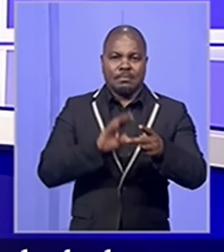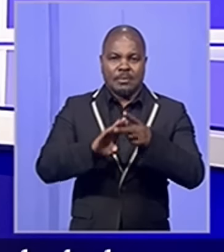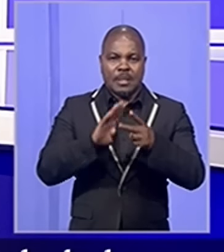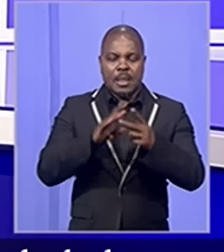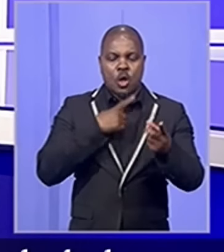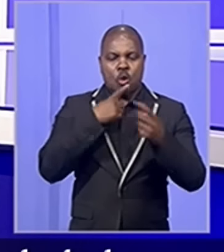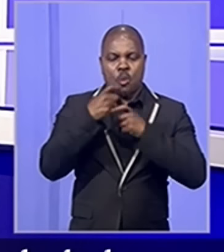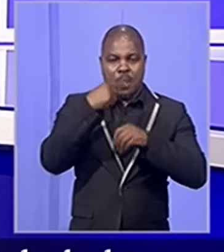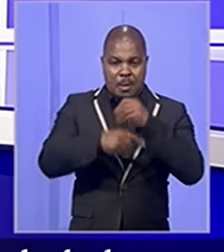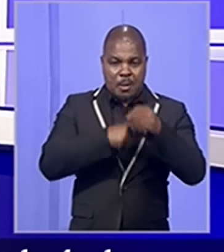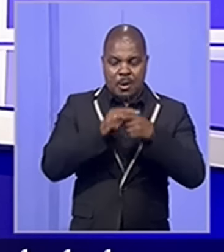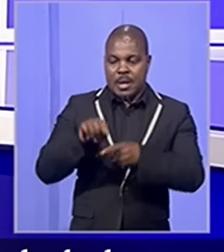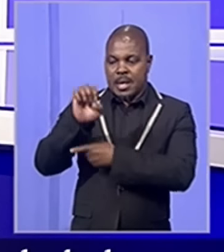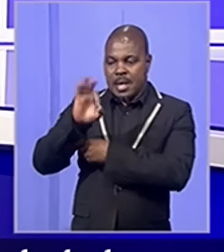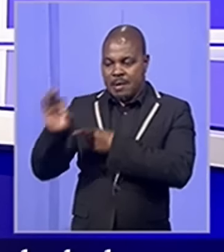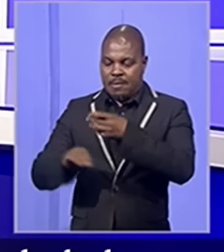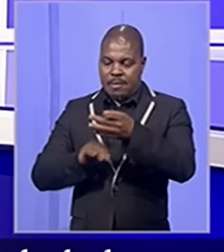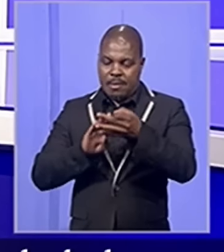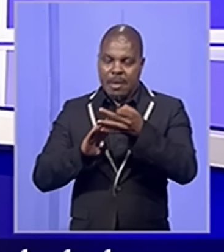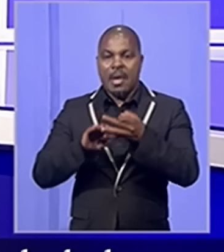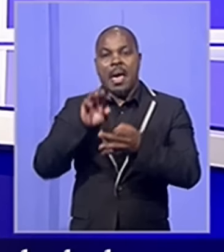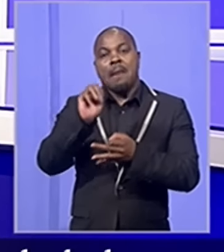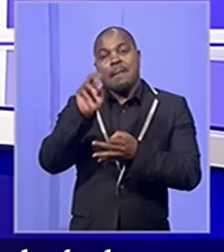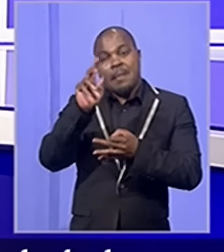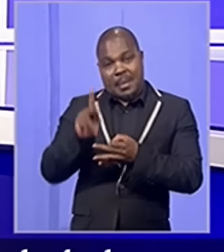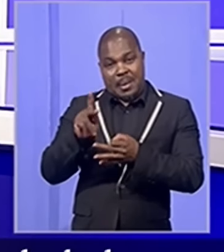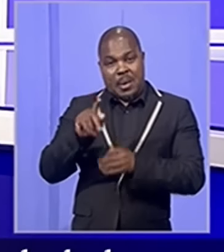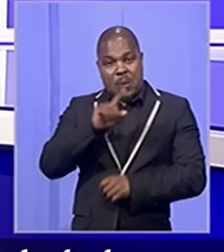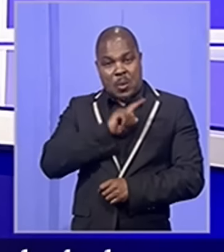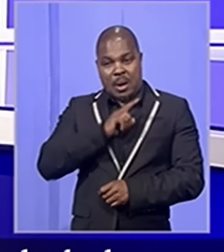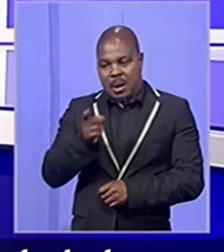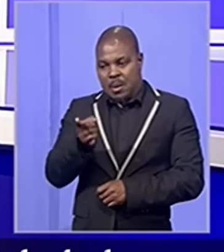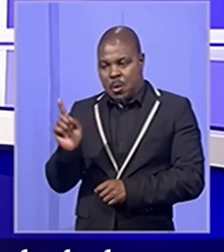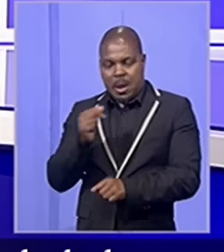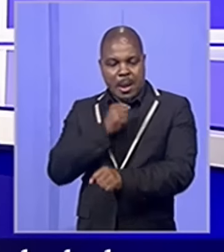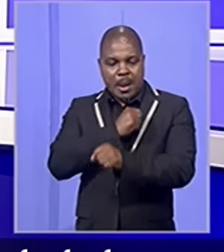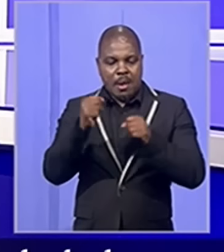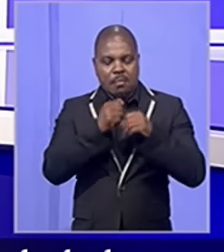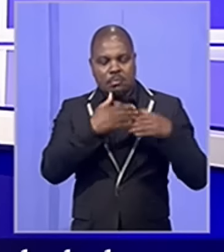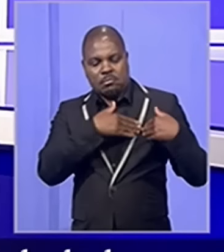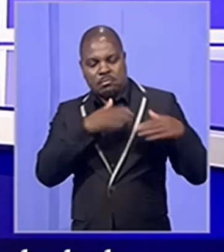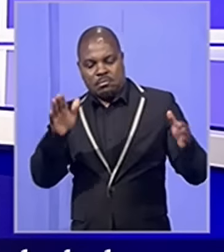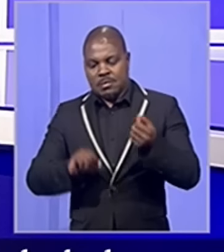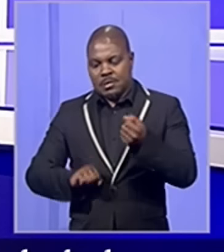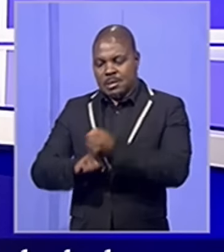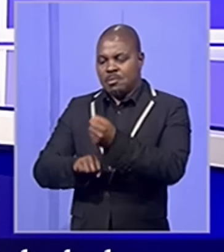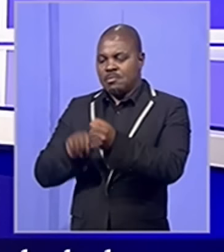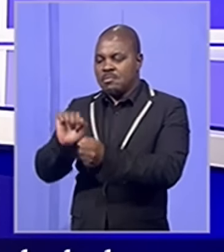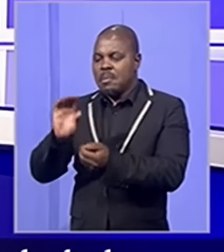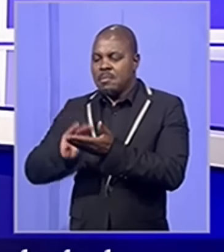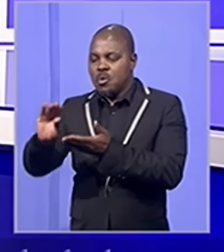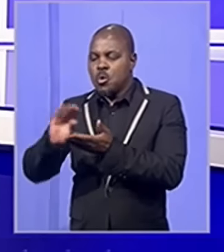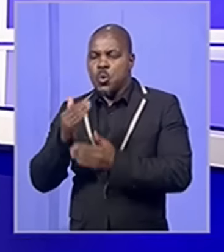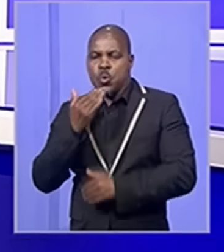ngongorego ka makoko wa EFF le la MK ka go sa senole gore ke mang a ba emanokeng ka